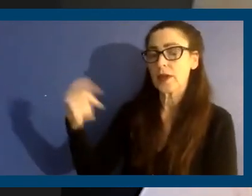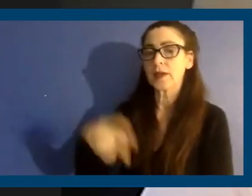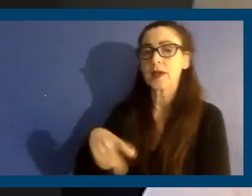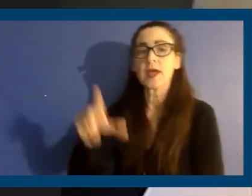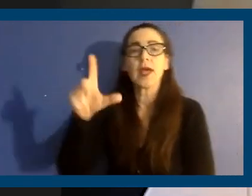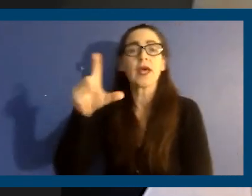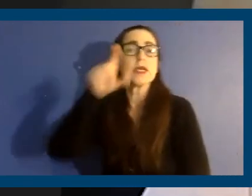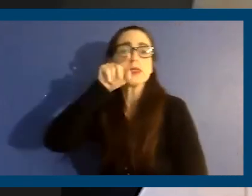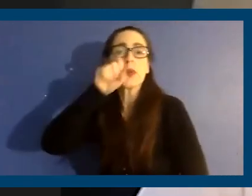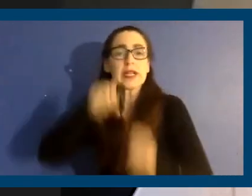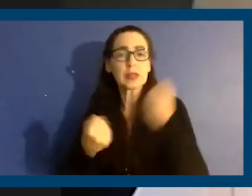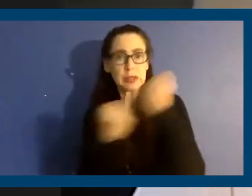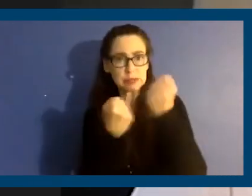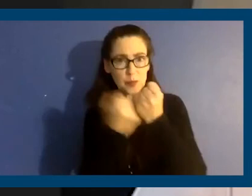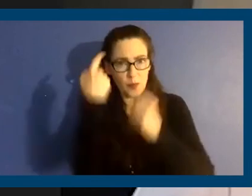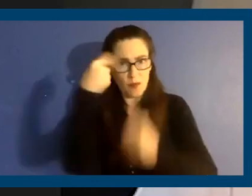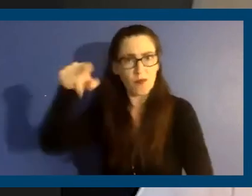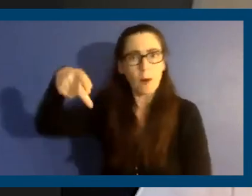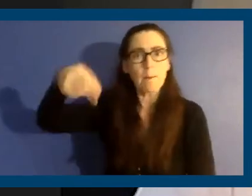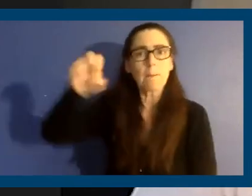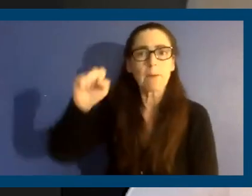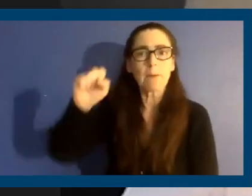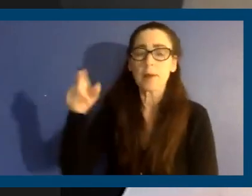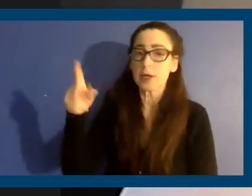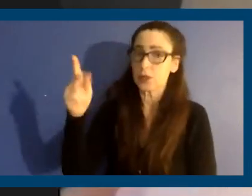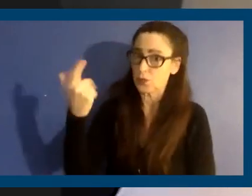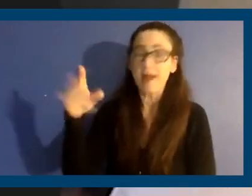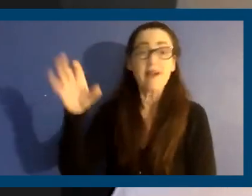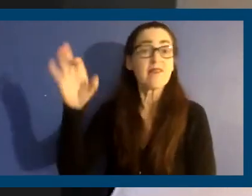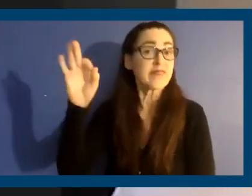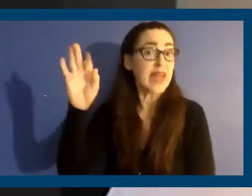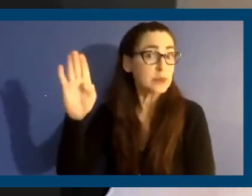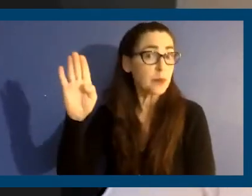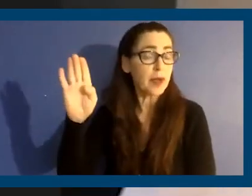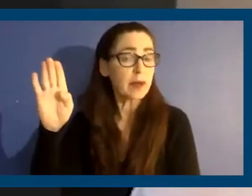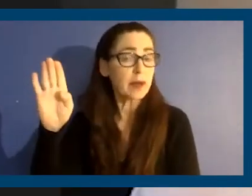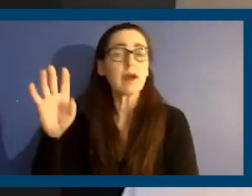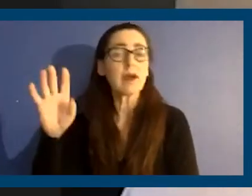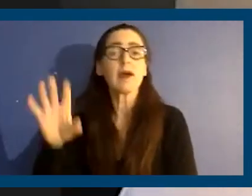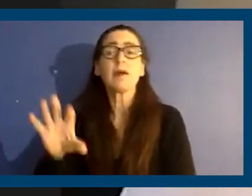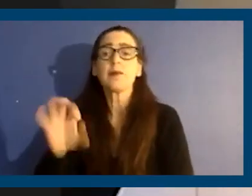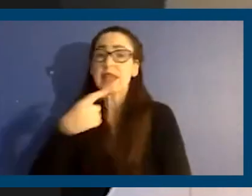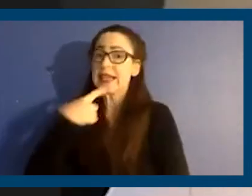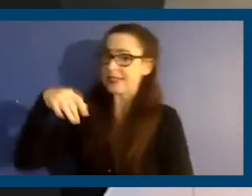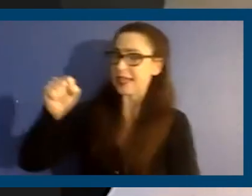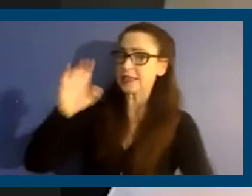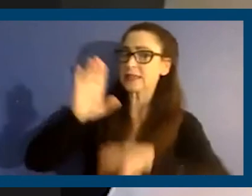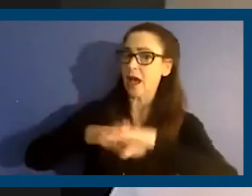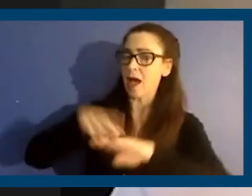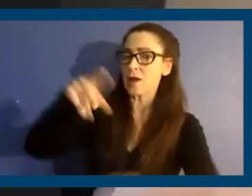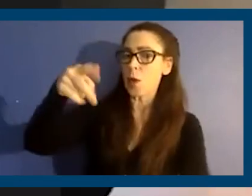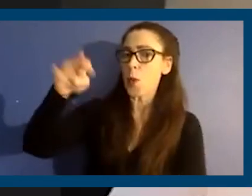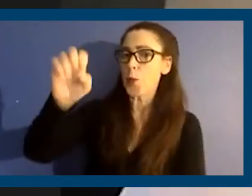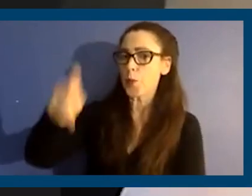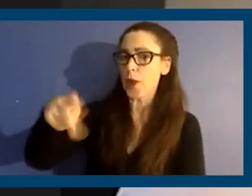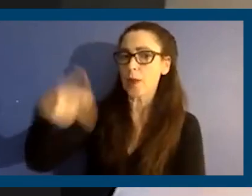for Proposition 21. Please also go to Facebook and you can find our frame that says Yes on Prop 21. And